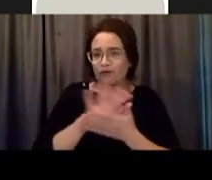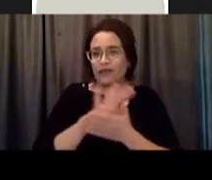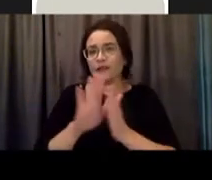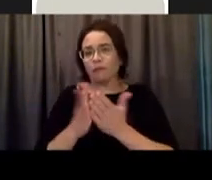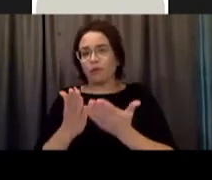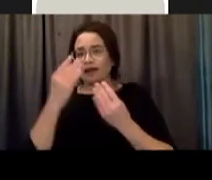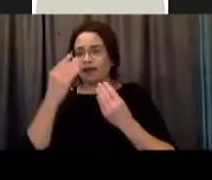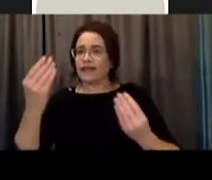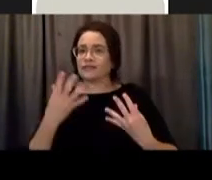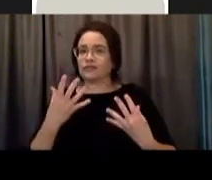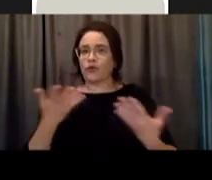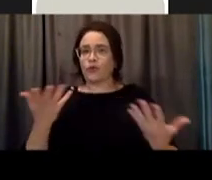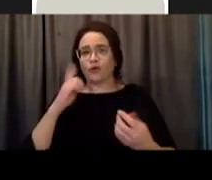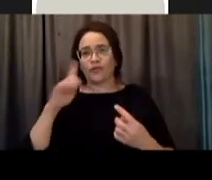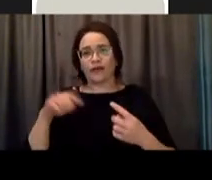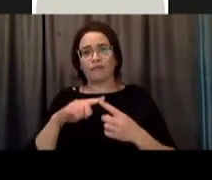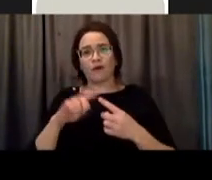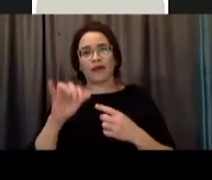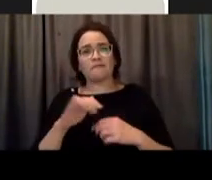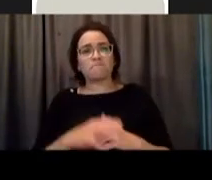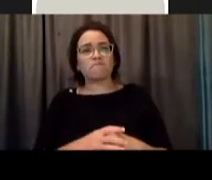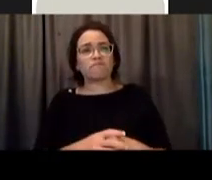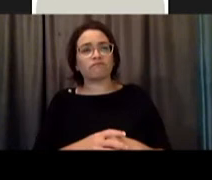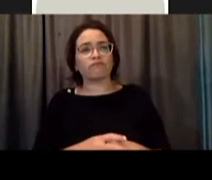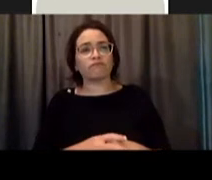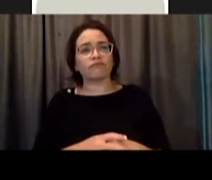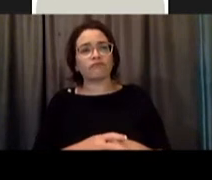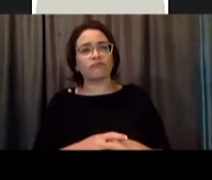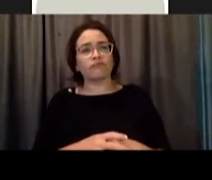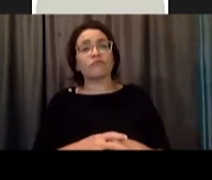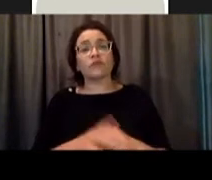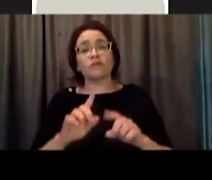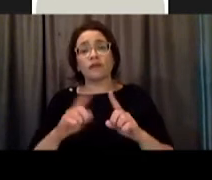my understanding that it is a well-done film.